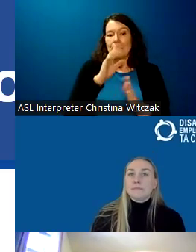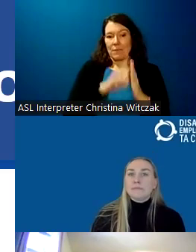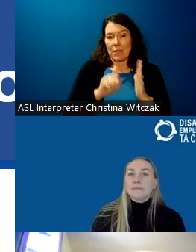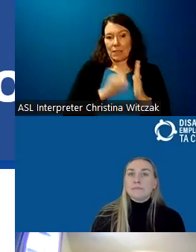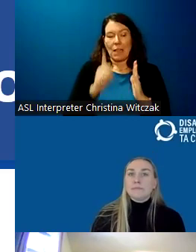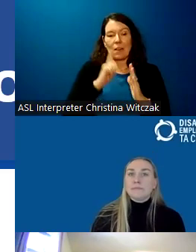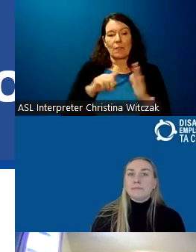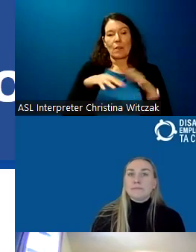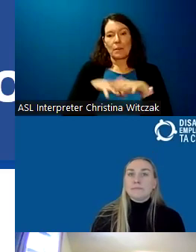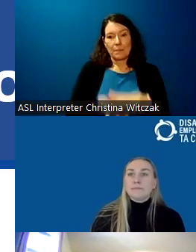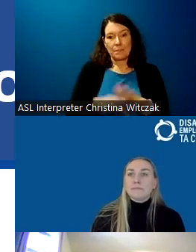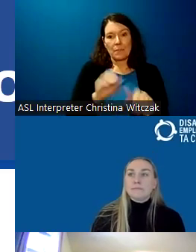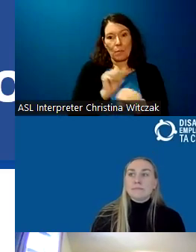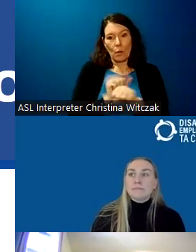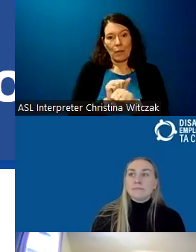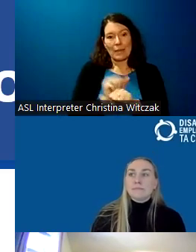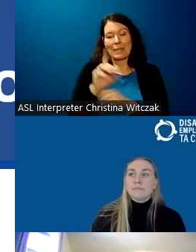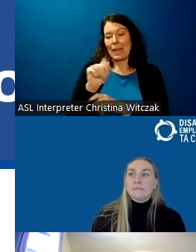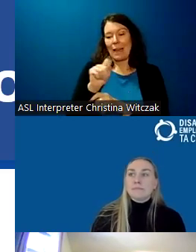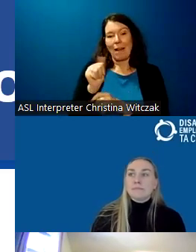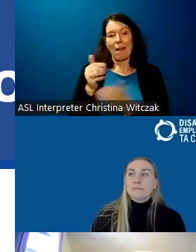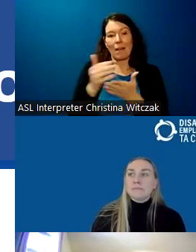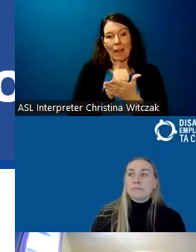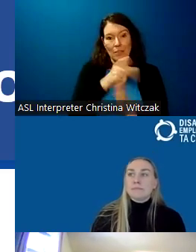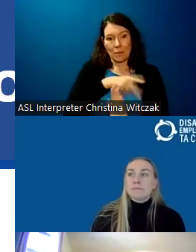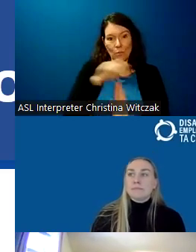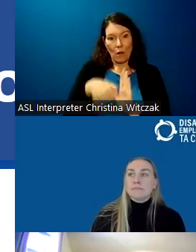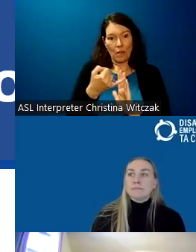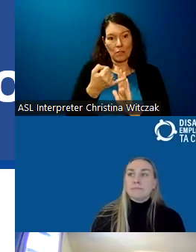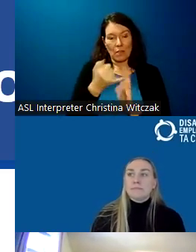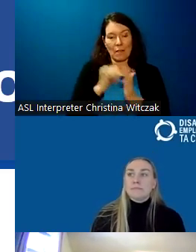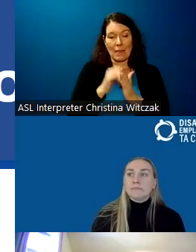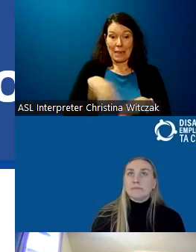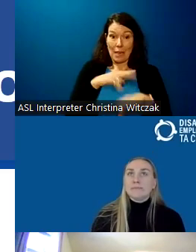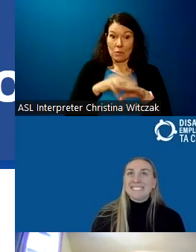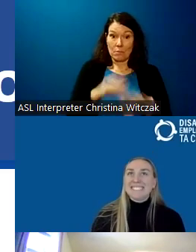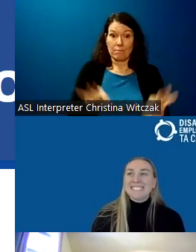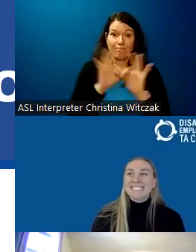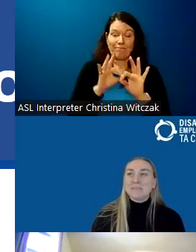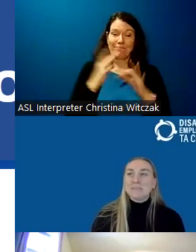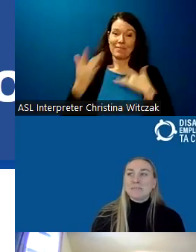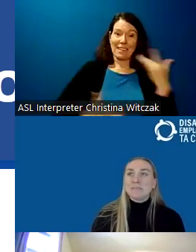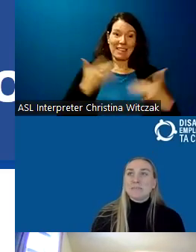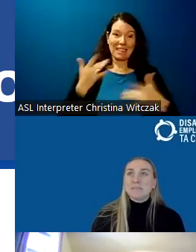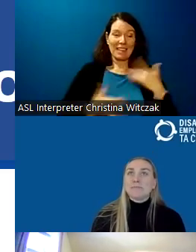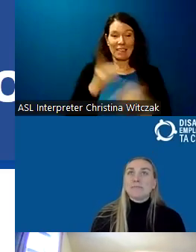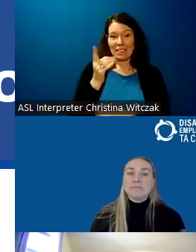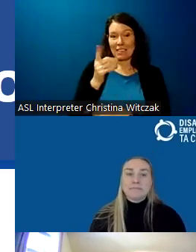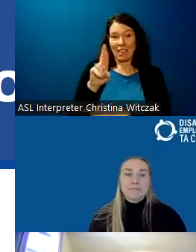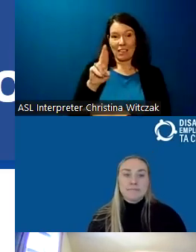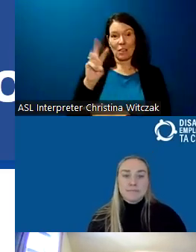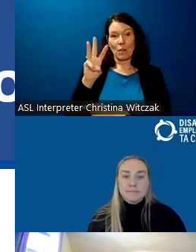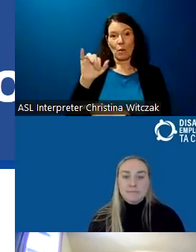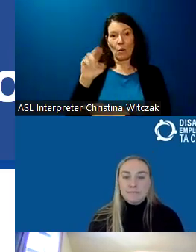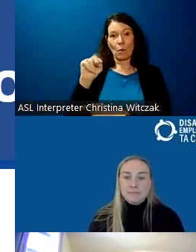a longitudinal data collection project of national significance. And we're very excited to have Dr. Windsor on board, and